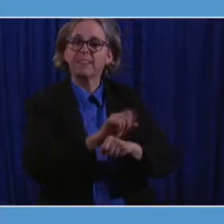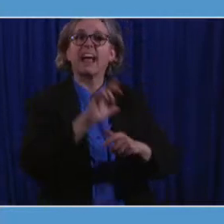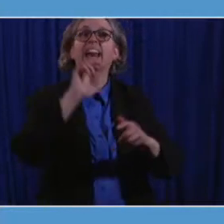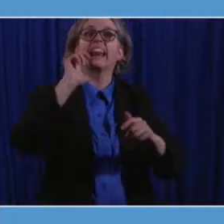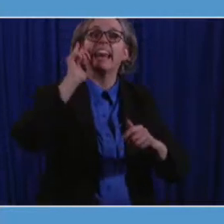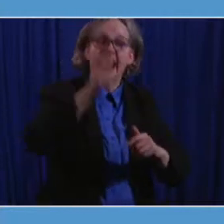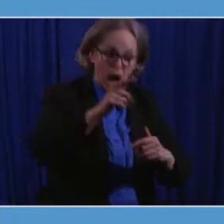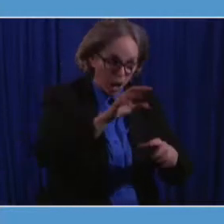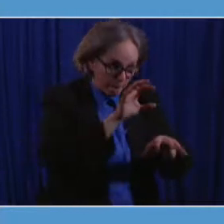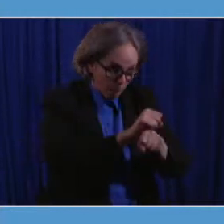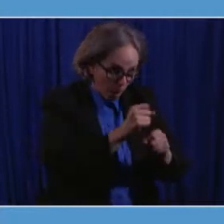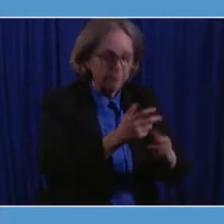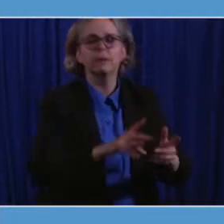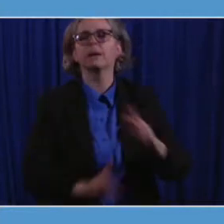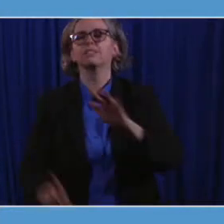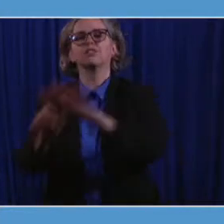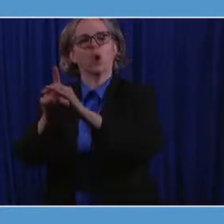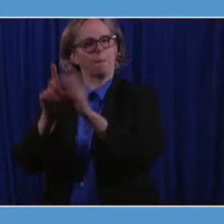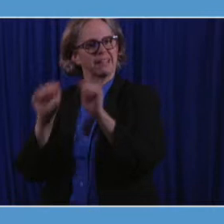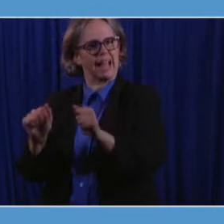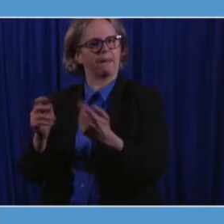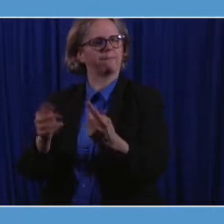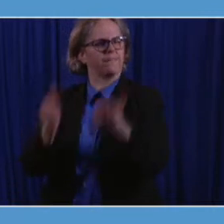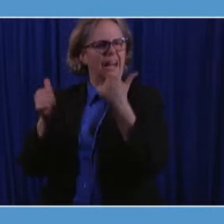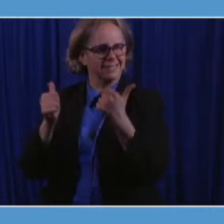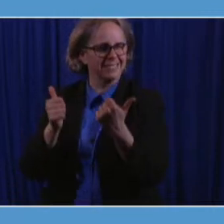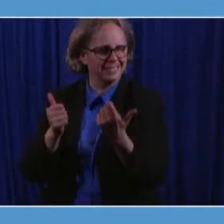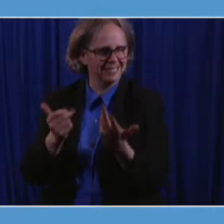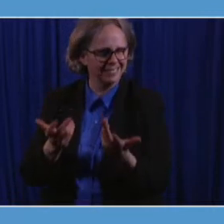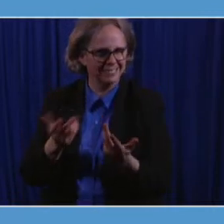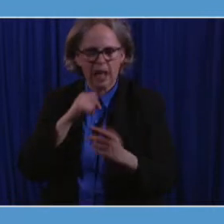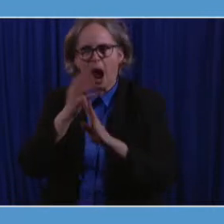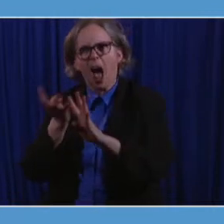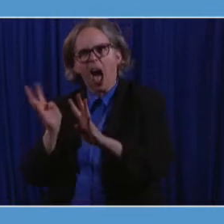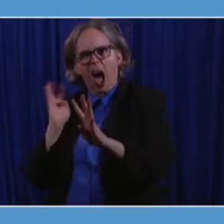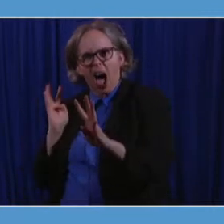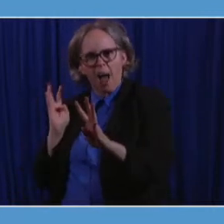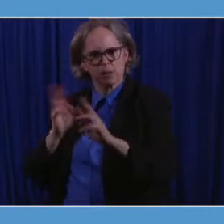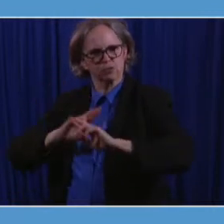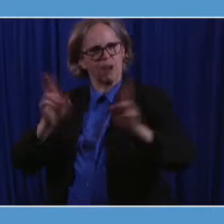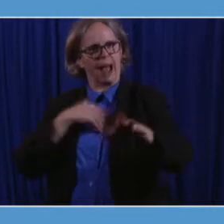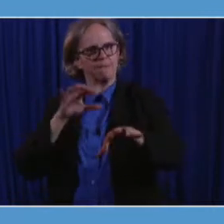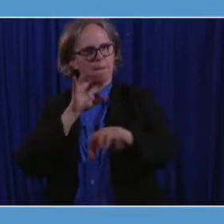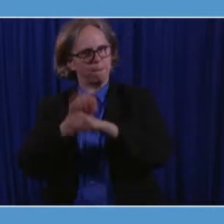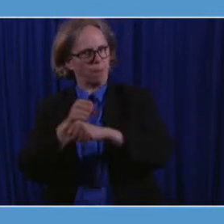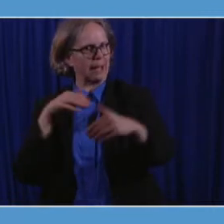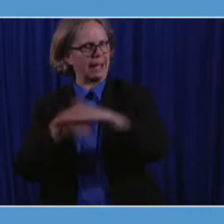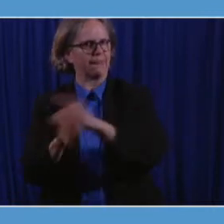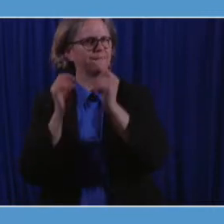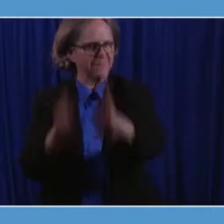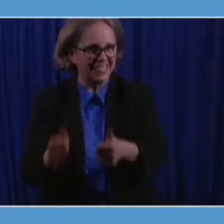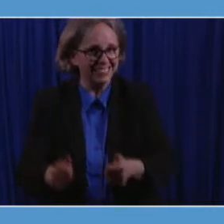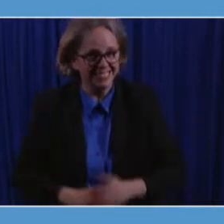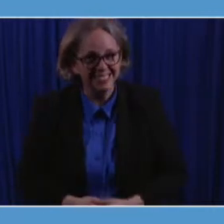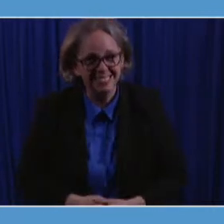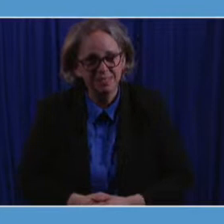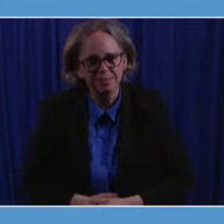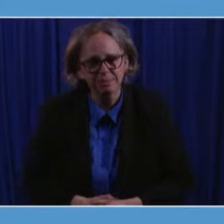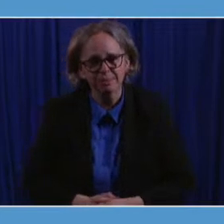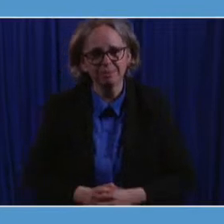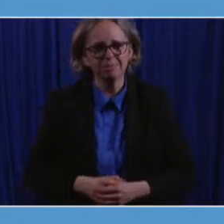up to be the first in line once they get to the physical office. But today we want to focus on the BMV website, which